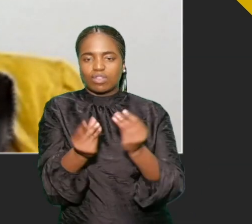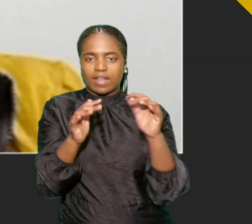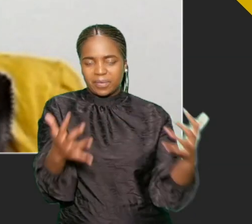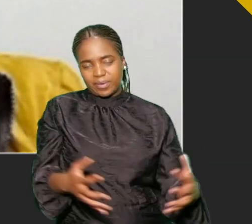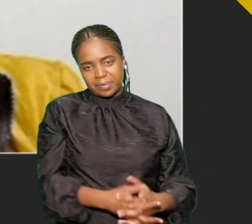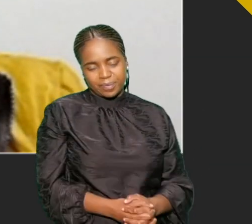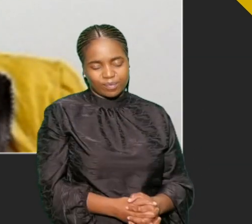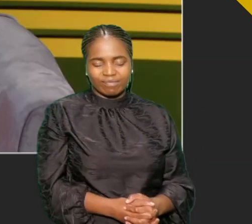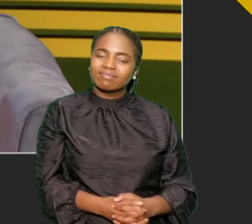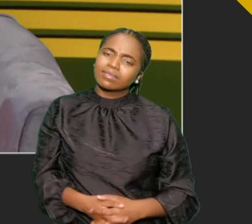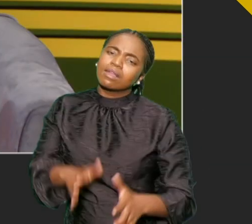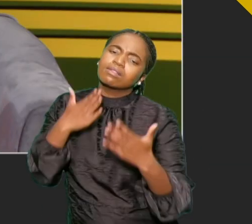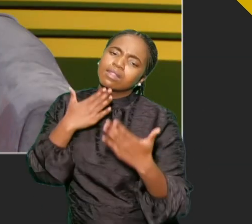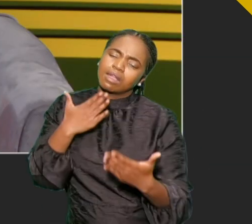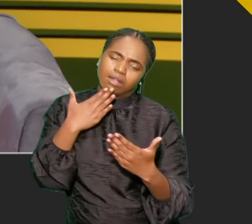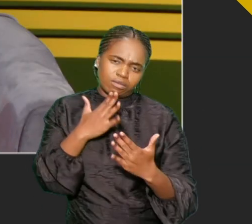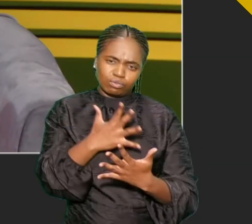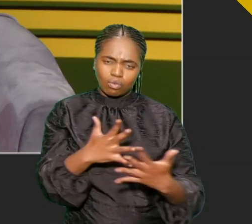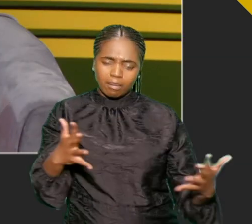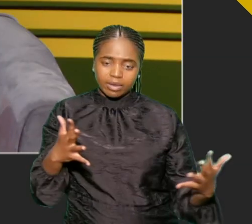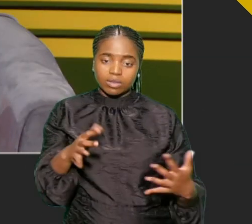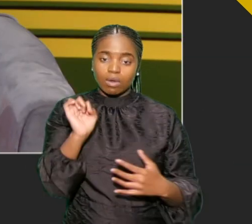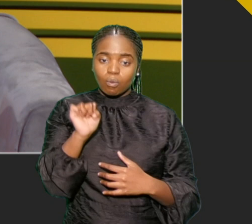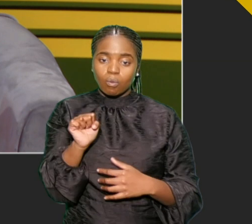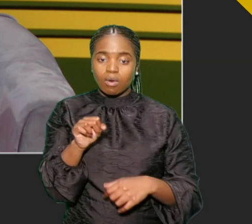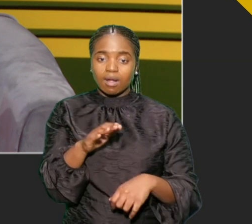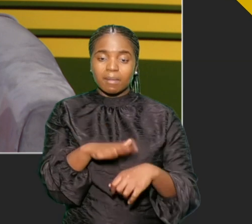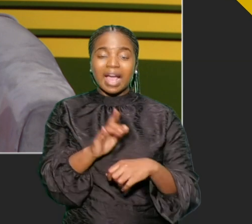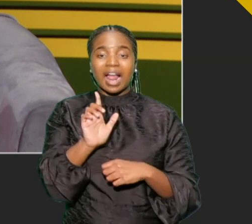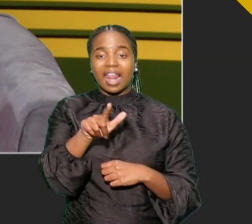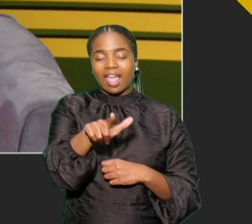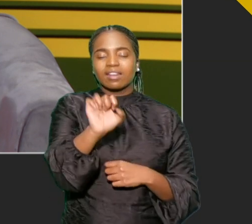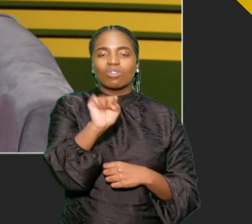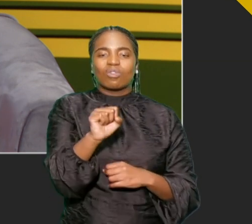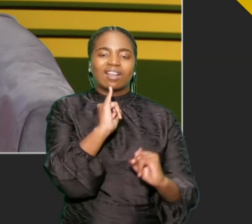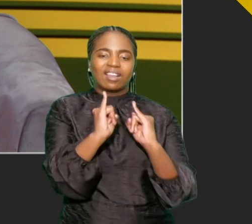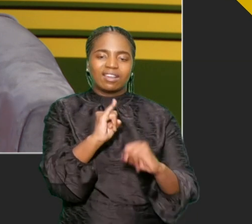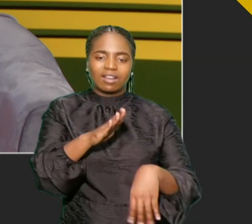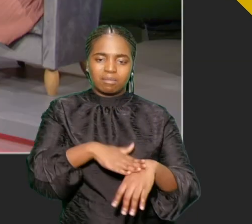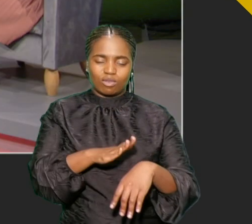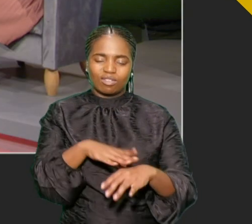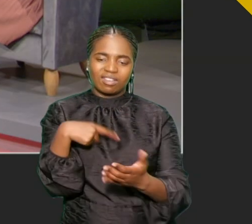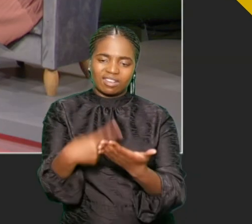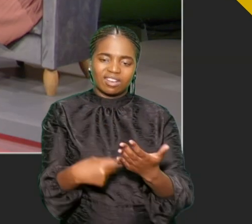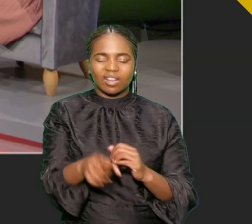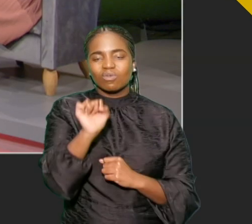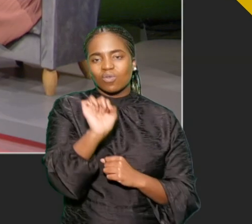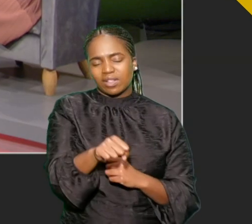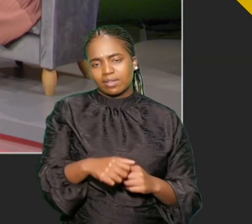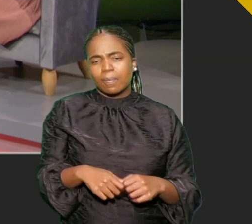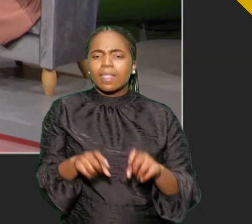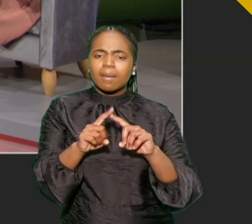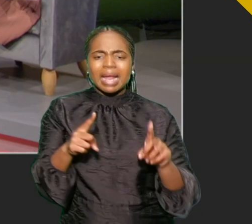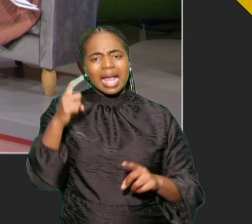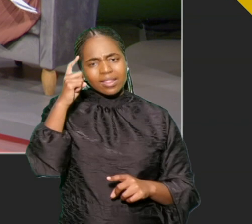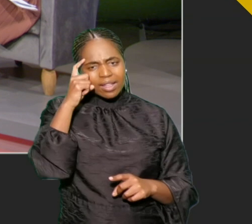Thabang, thank you very much. You've really been insightful. We'll be coming back to you later on in the show to have further conversation with Thabang. But I think it is